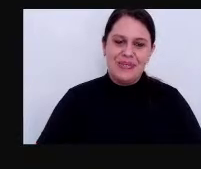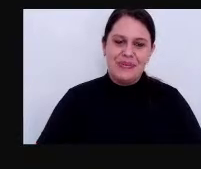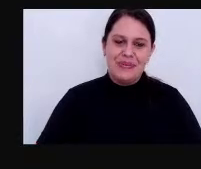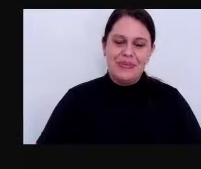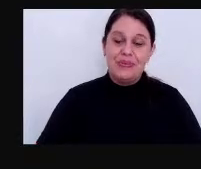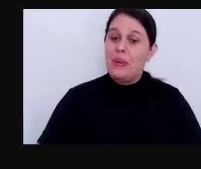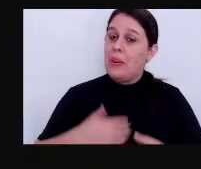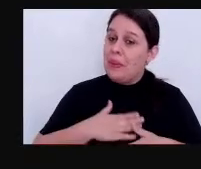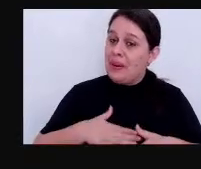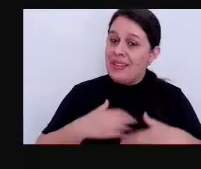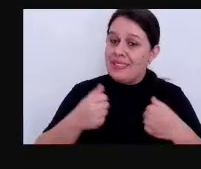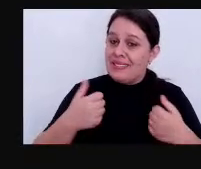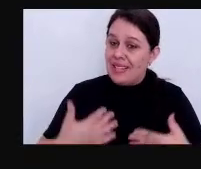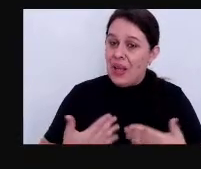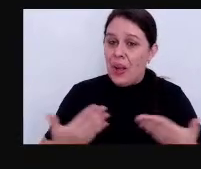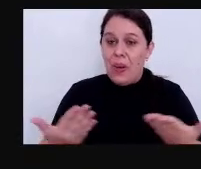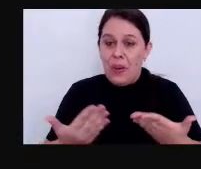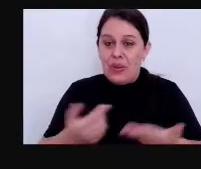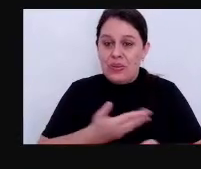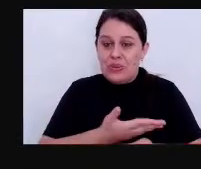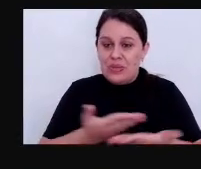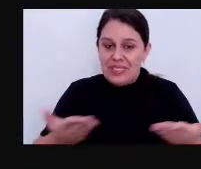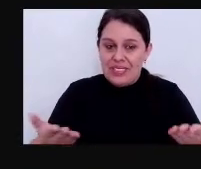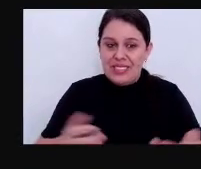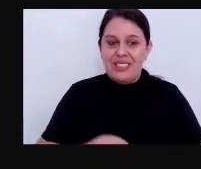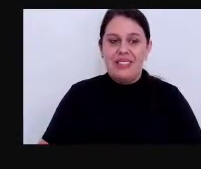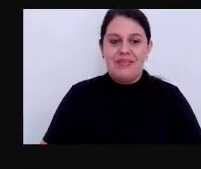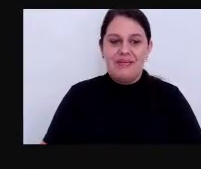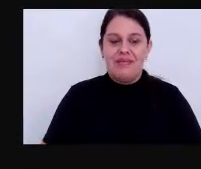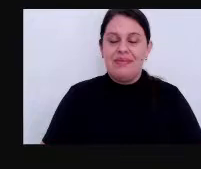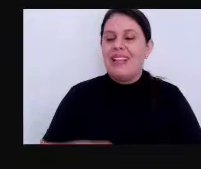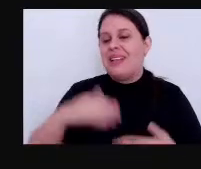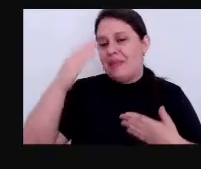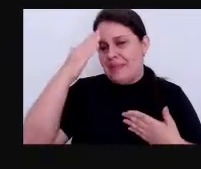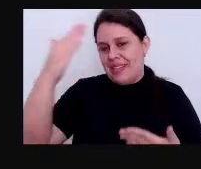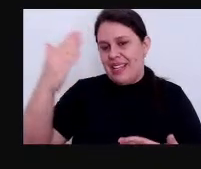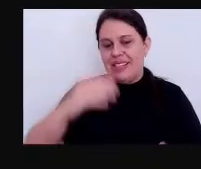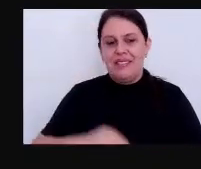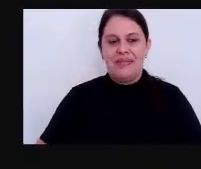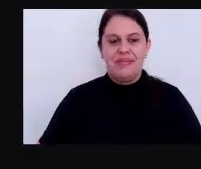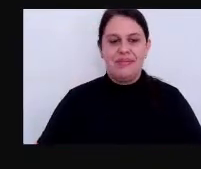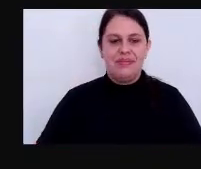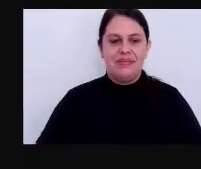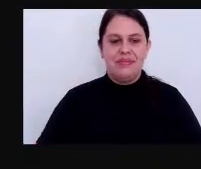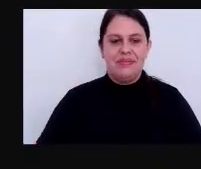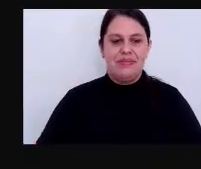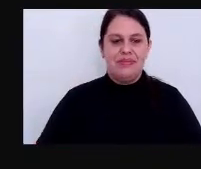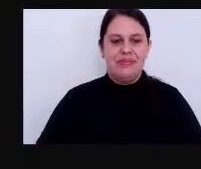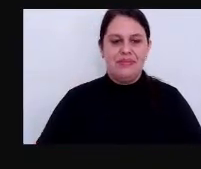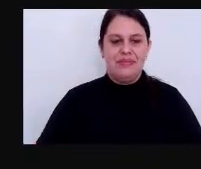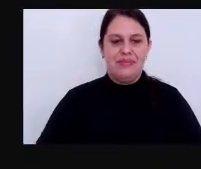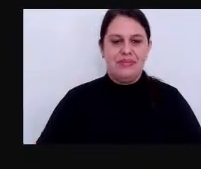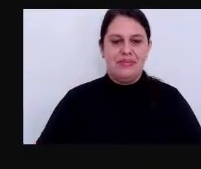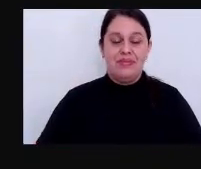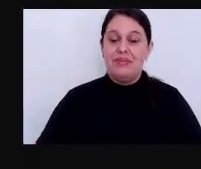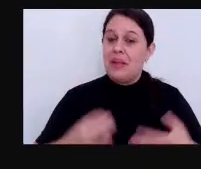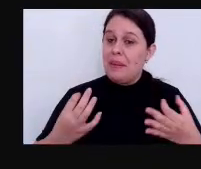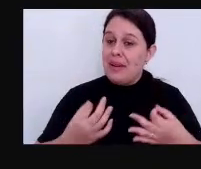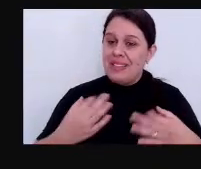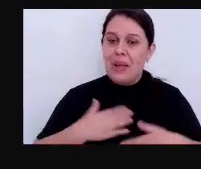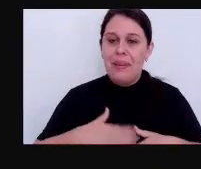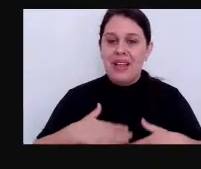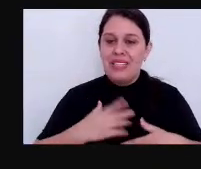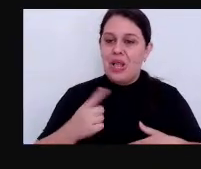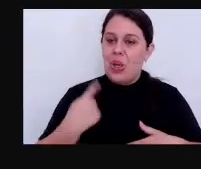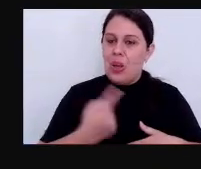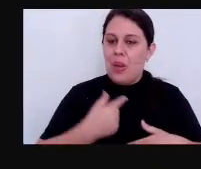Então é isso, né? Perfect. O prazer é nosso, Heriberto. So thank you so much, you both. It